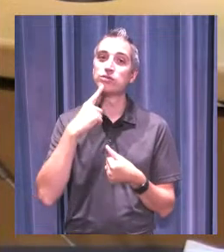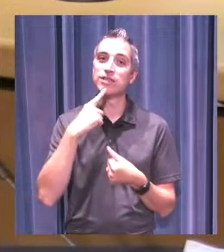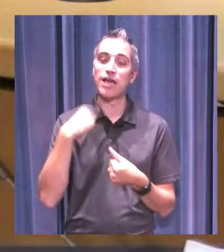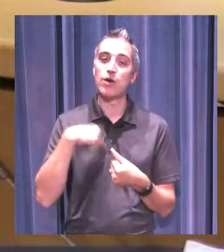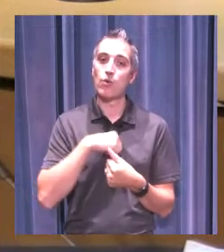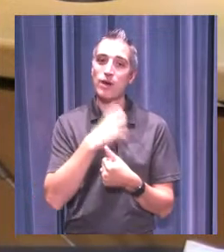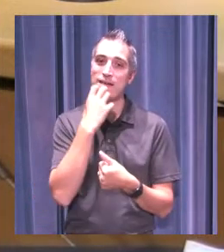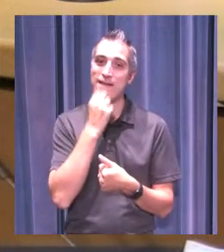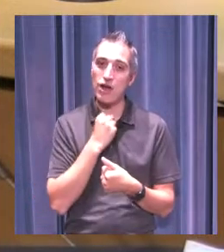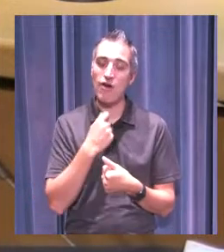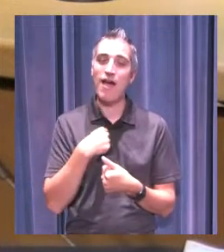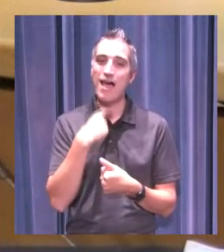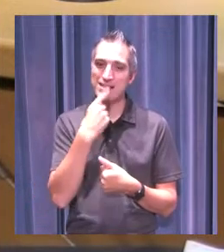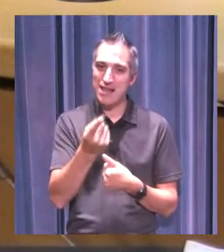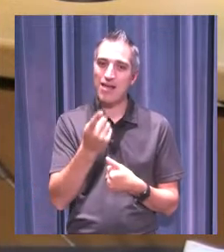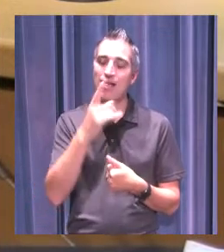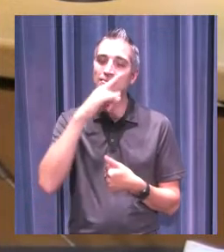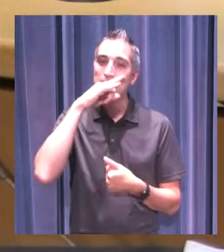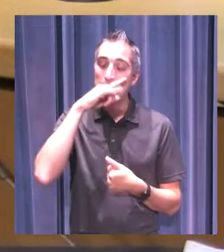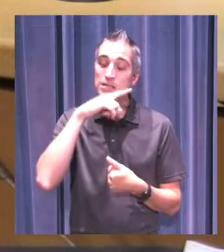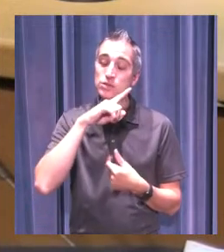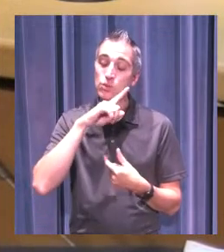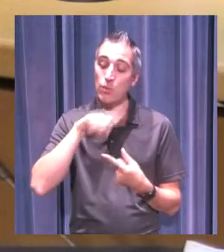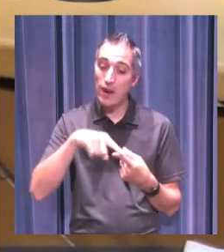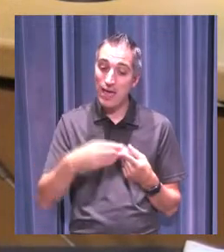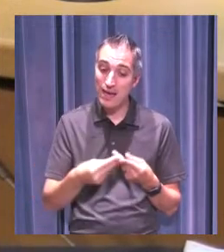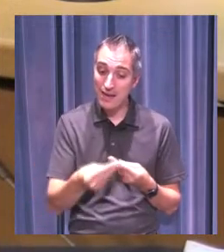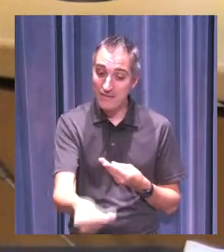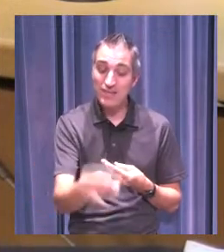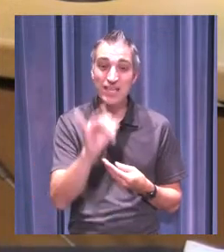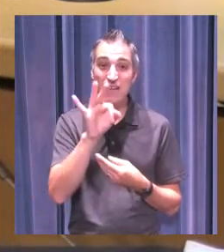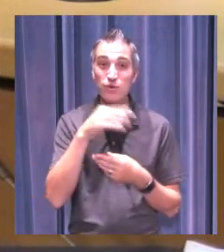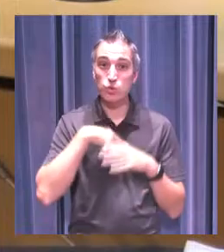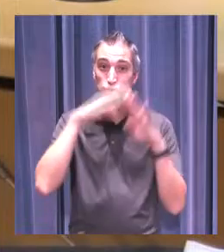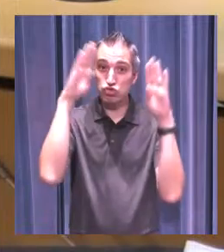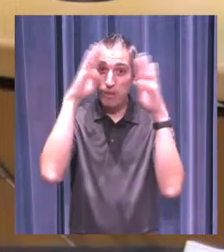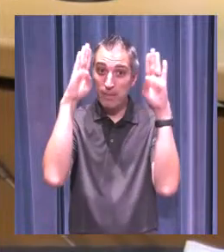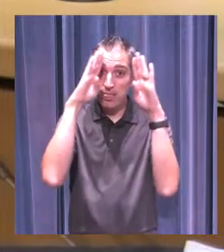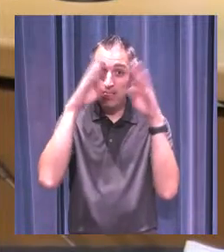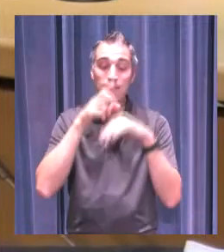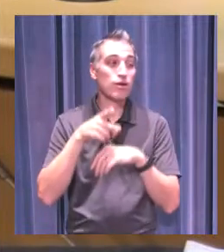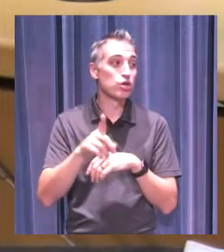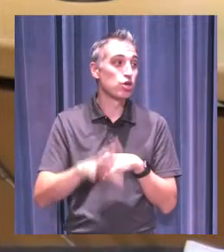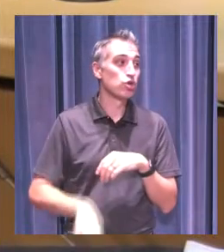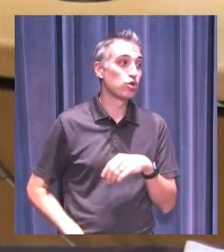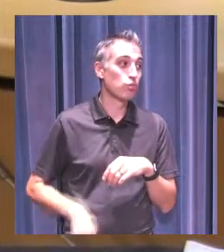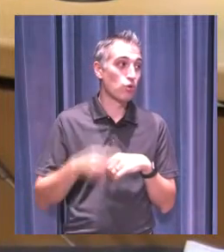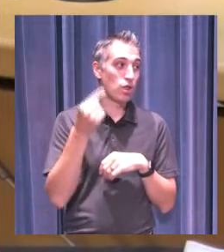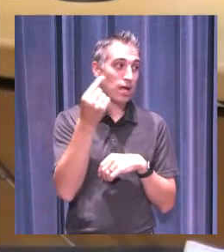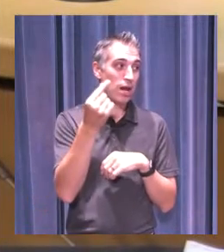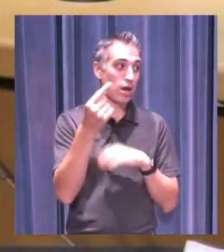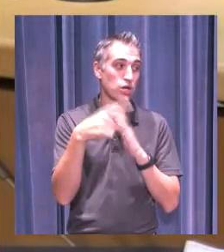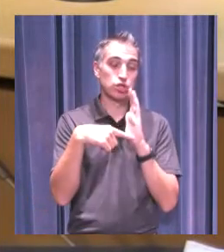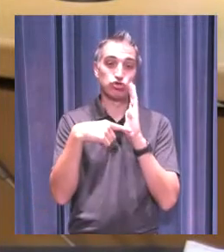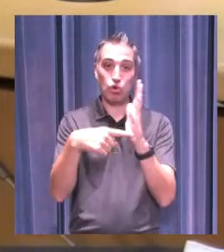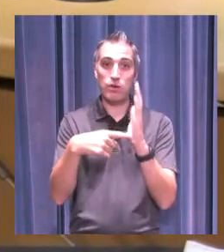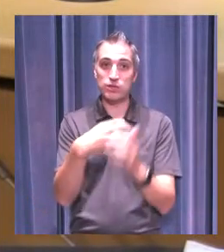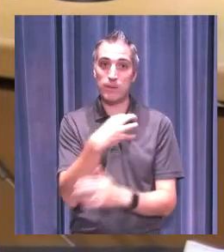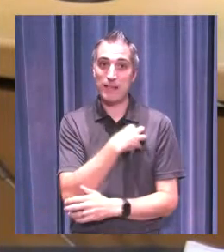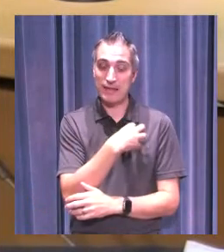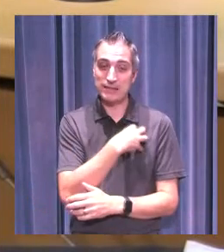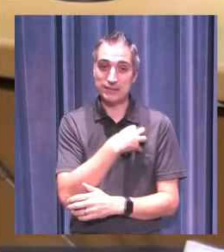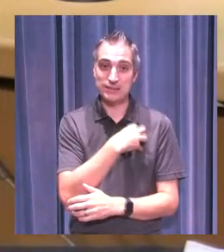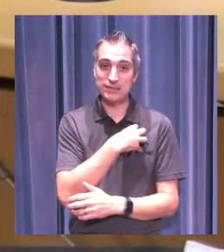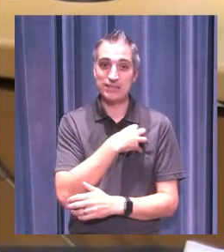care. I tell the kids when I give it to them that if you ever get in trouble, you pull it out, you show it to a police